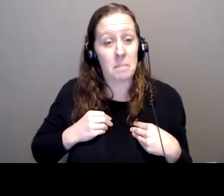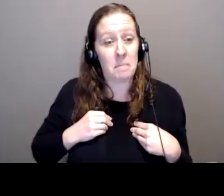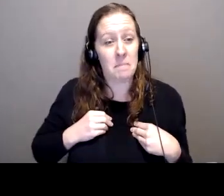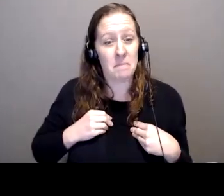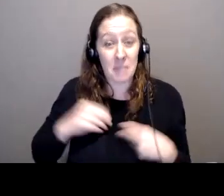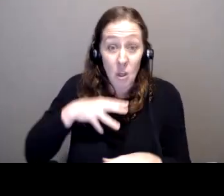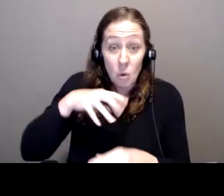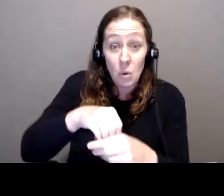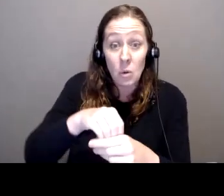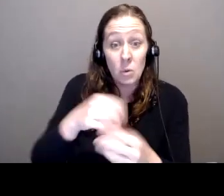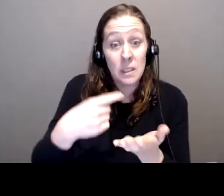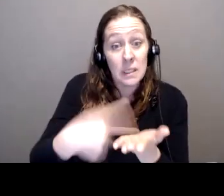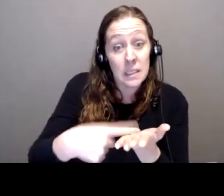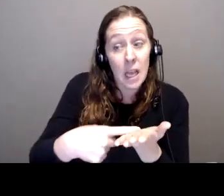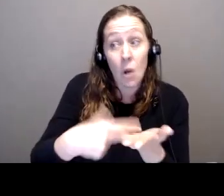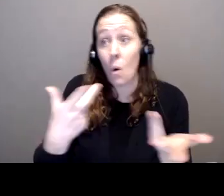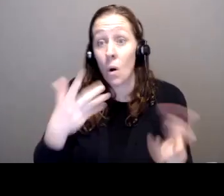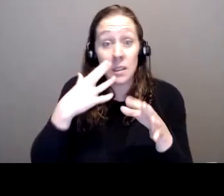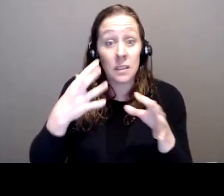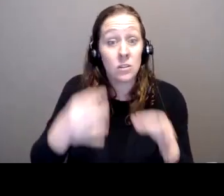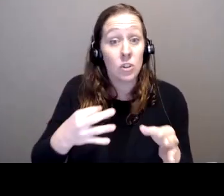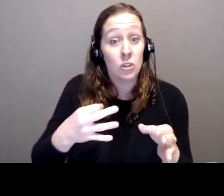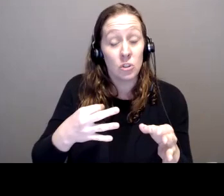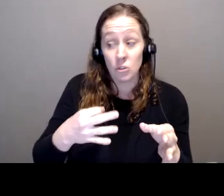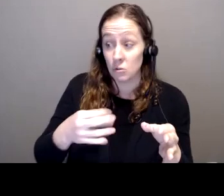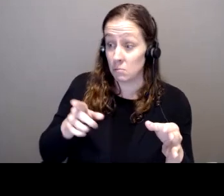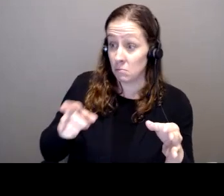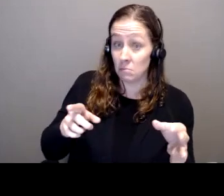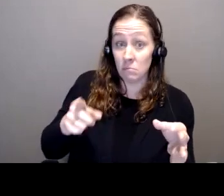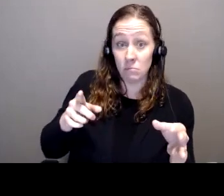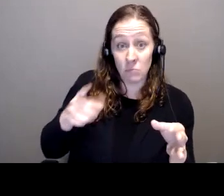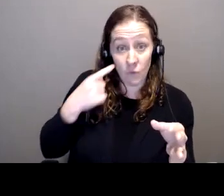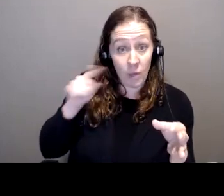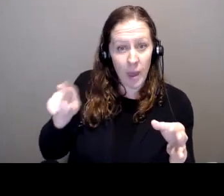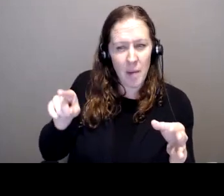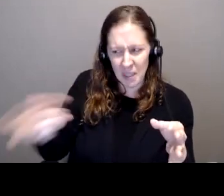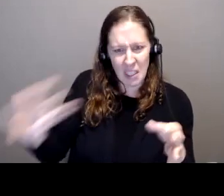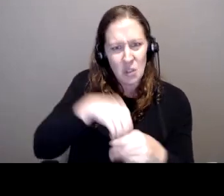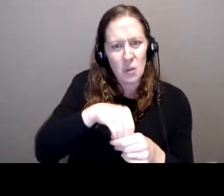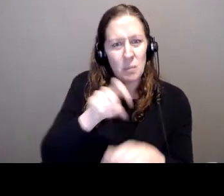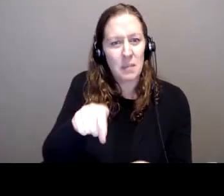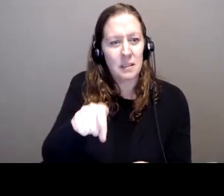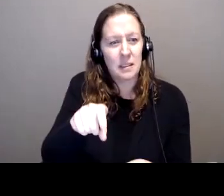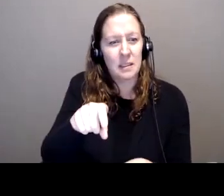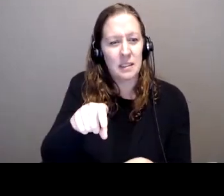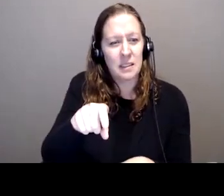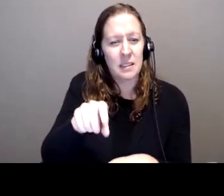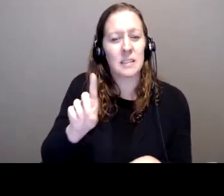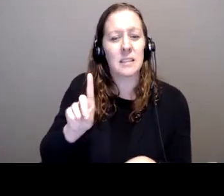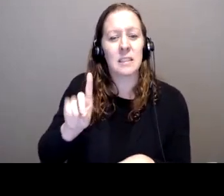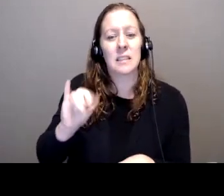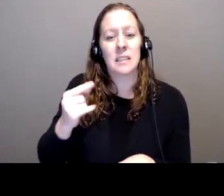in discussions or decision-making that is in their best interest. So dignity is